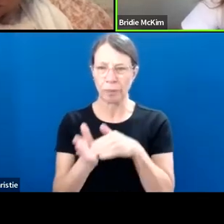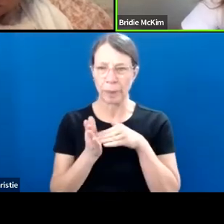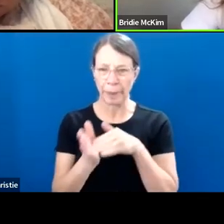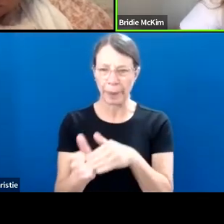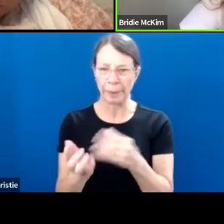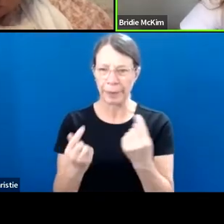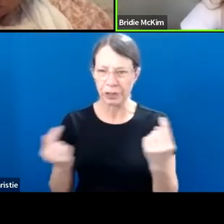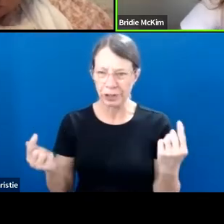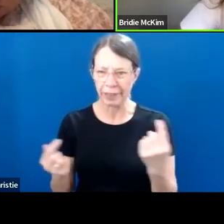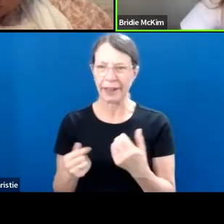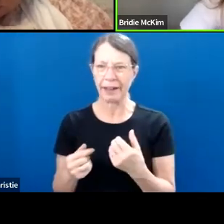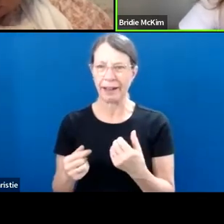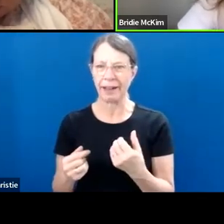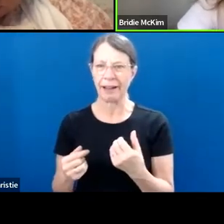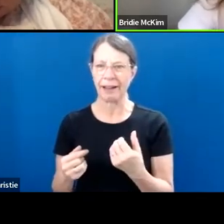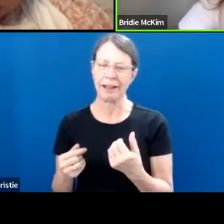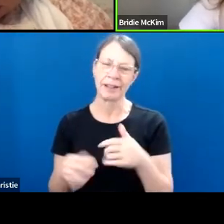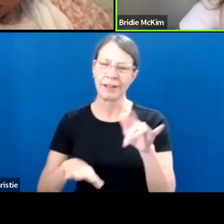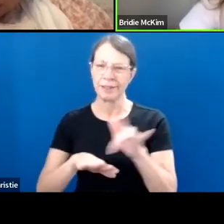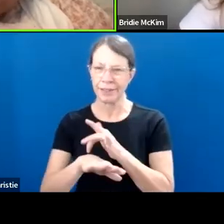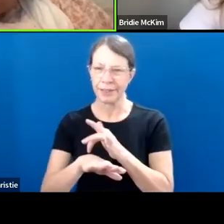inclusive practice and our place in the industry.